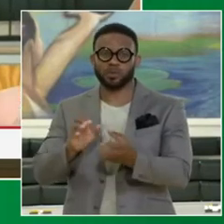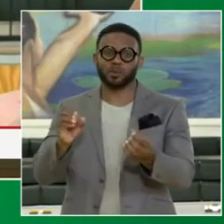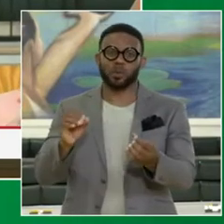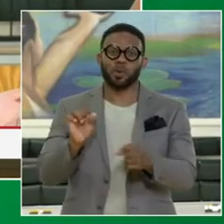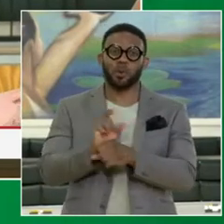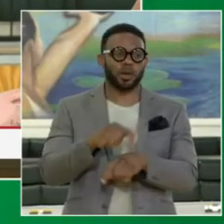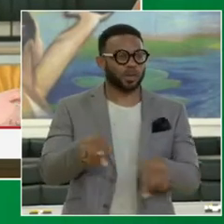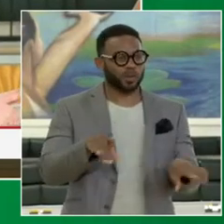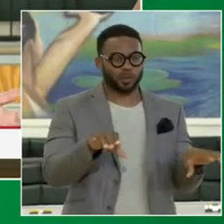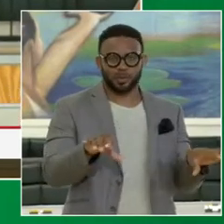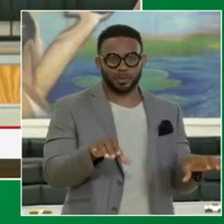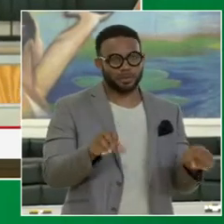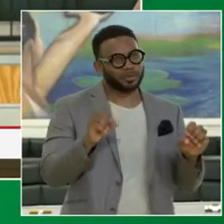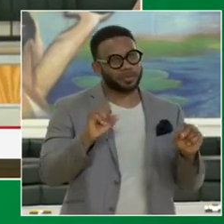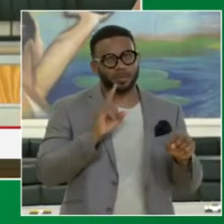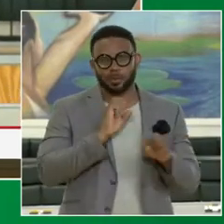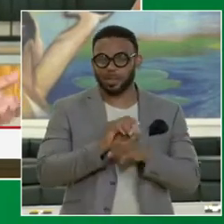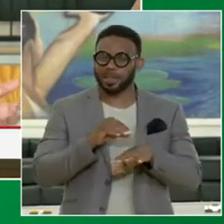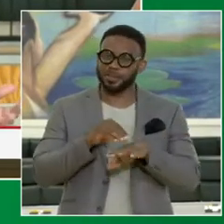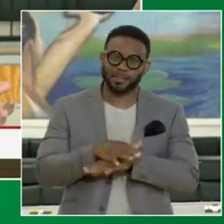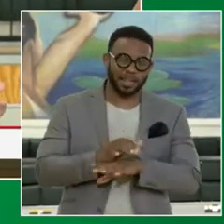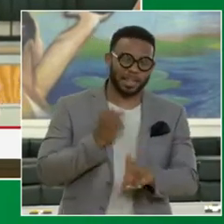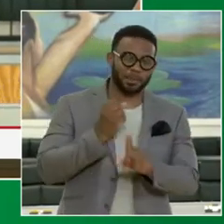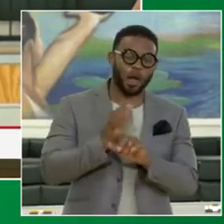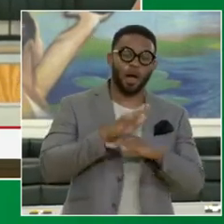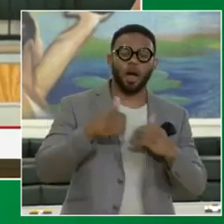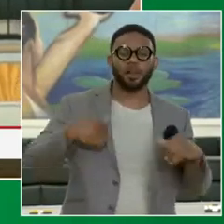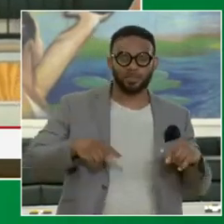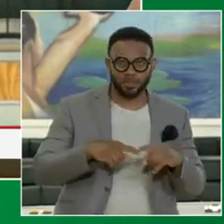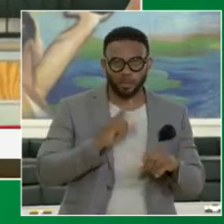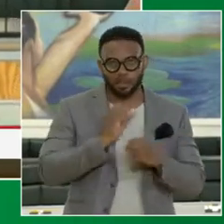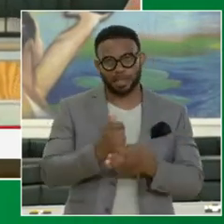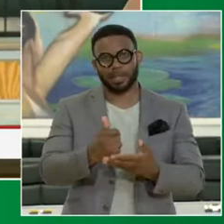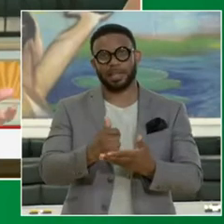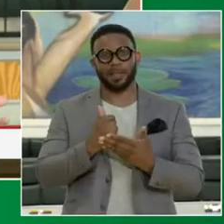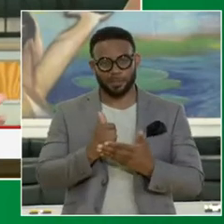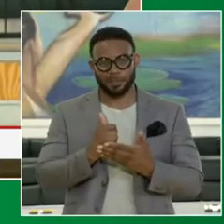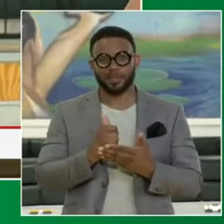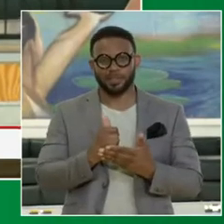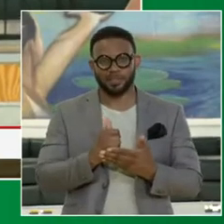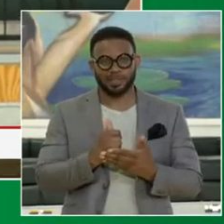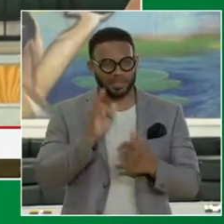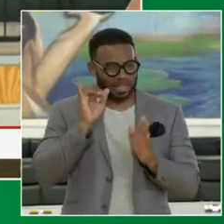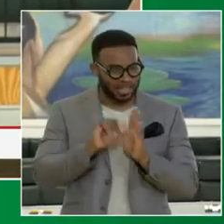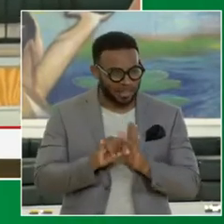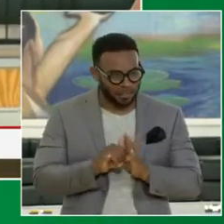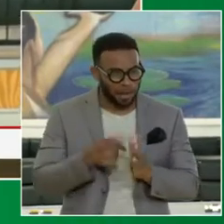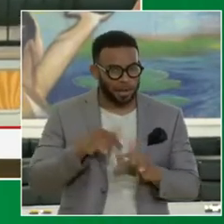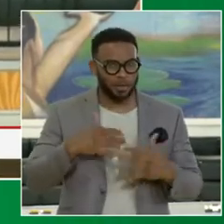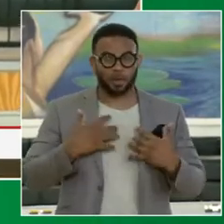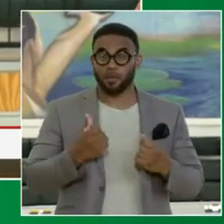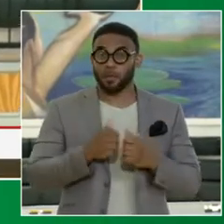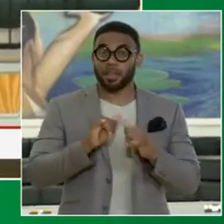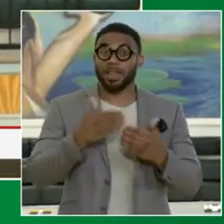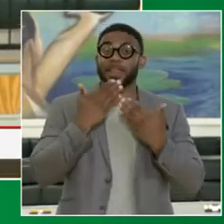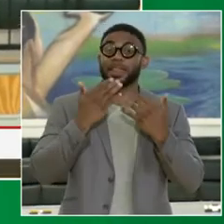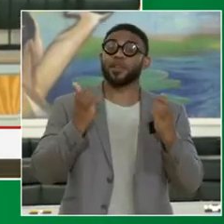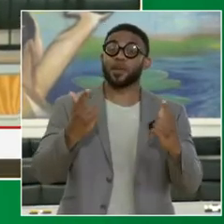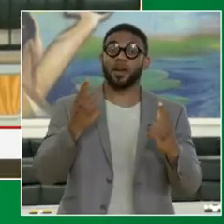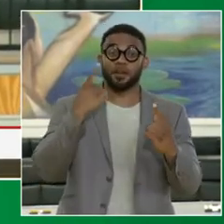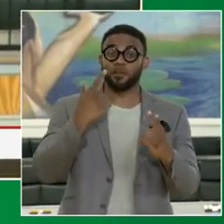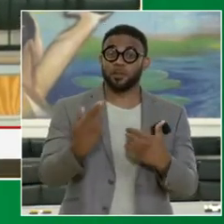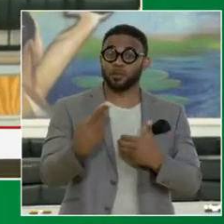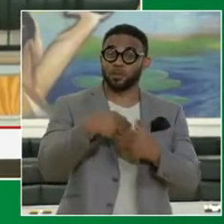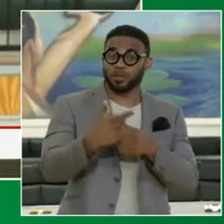the work that you all do really affects and impacts all of us and really helps us as we think about economic recovery. So with that, thank you all